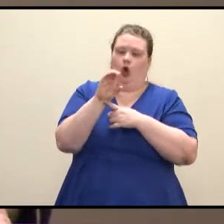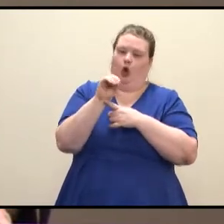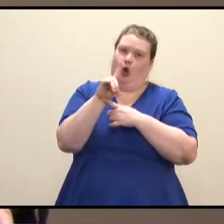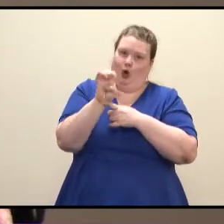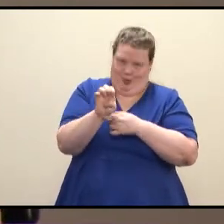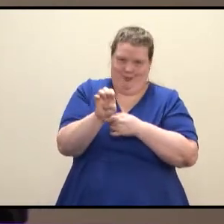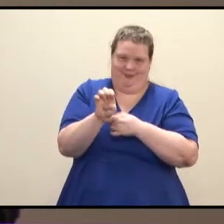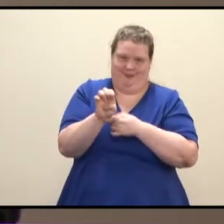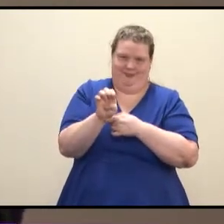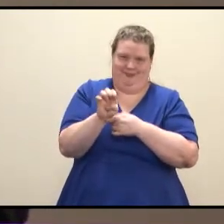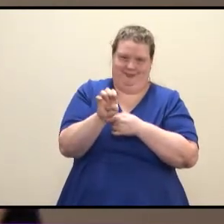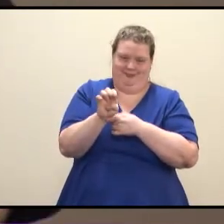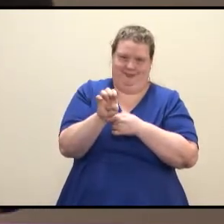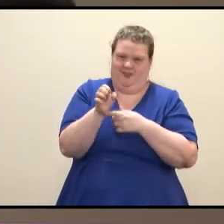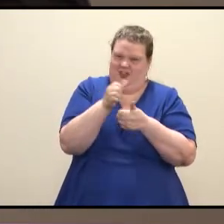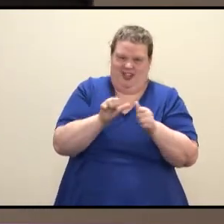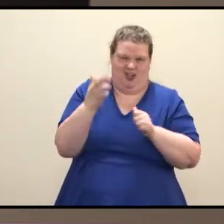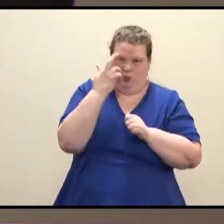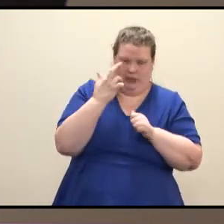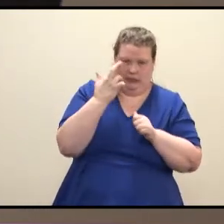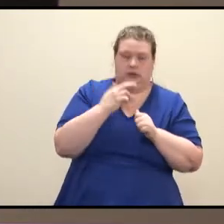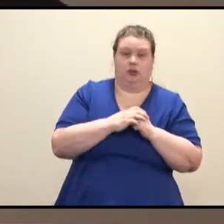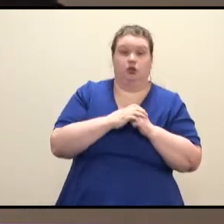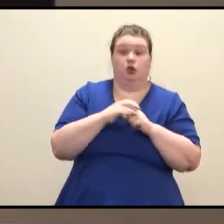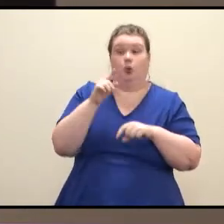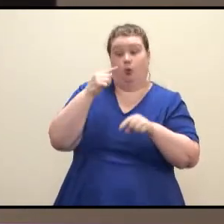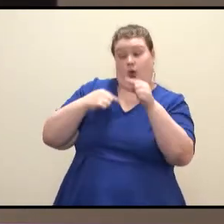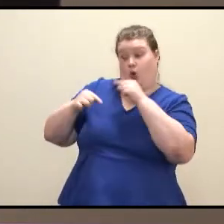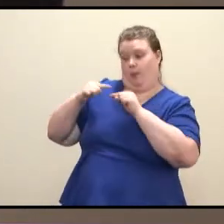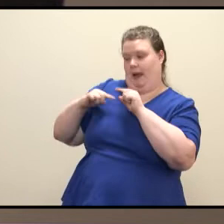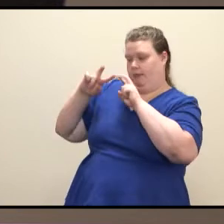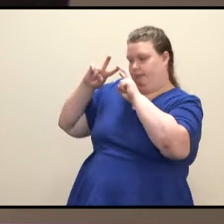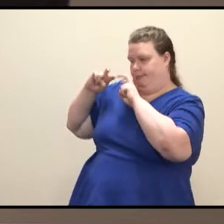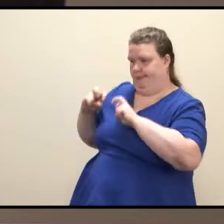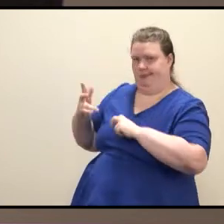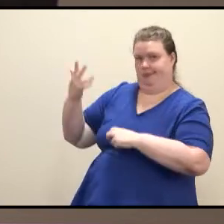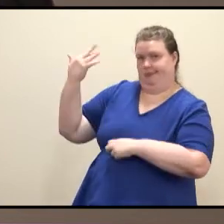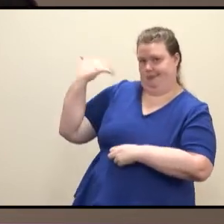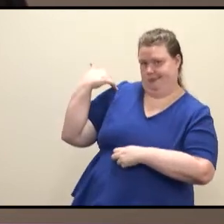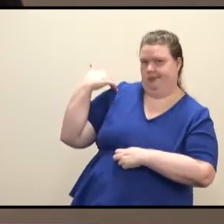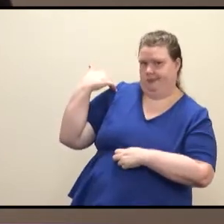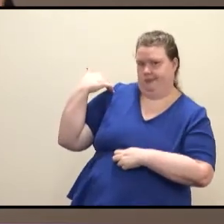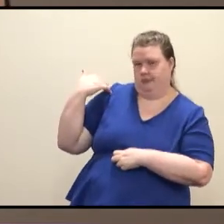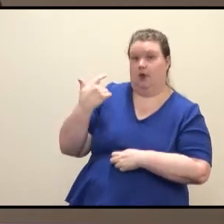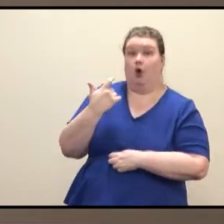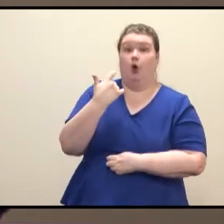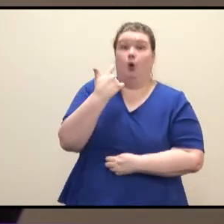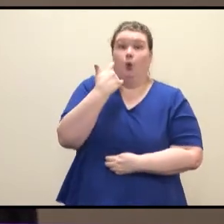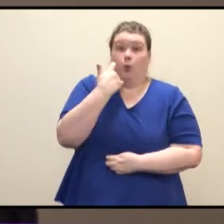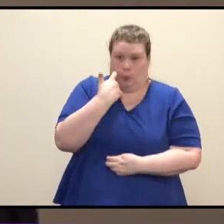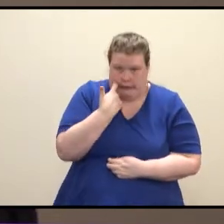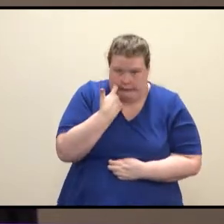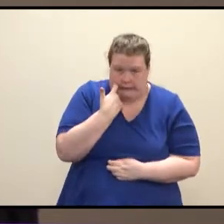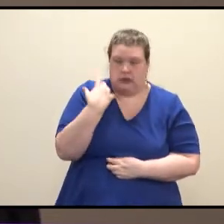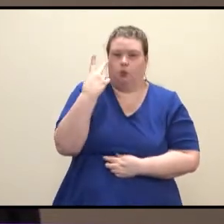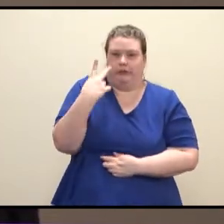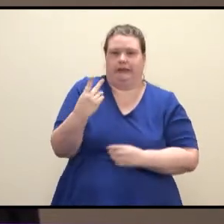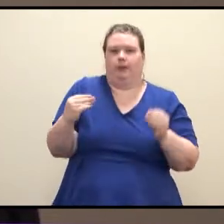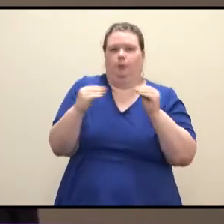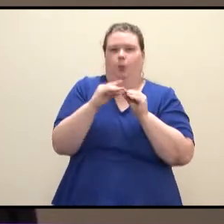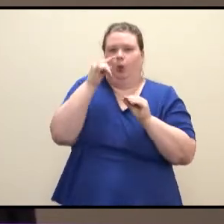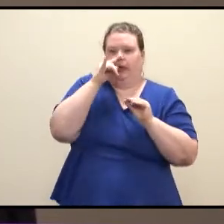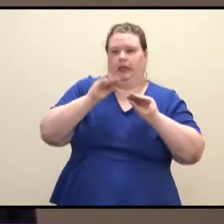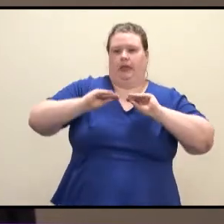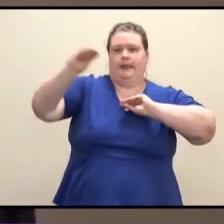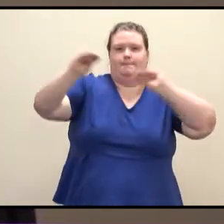year for that. And what we saw that was different recently was more kids going more places. So typically, they